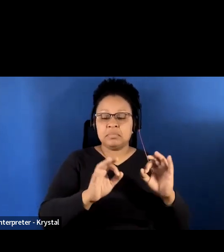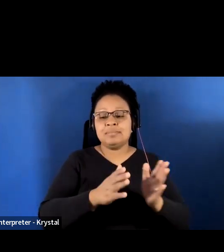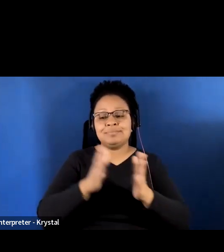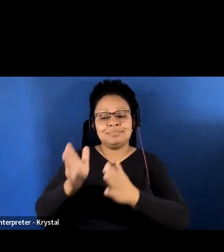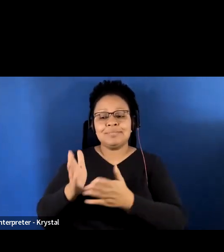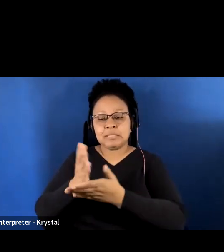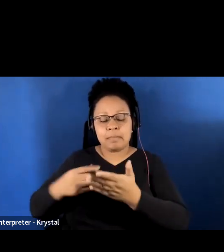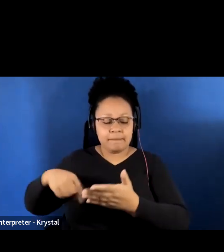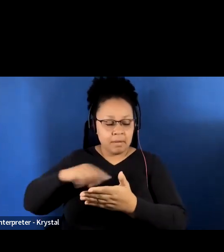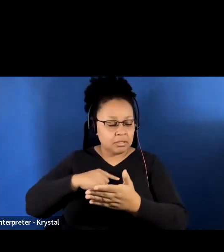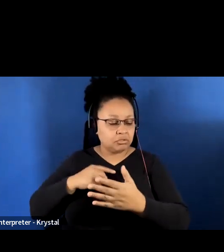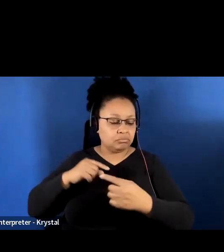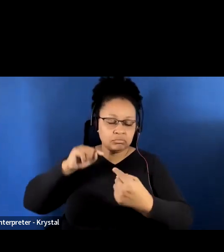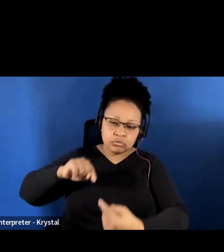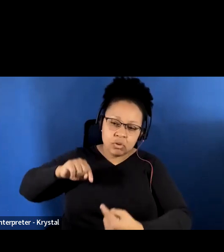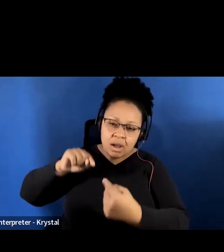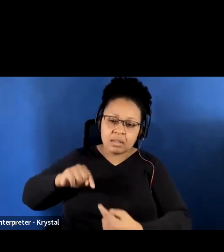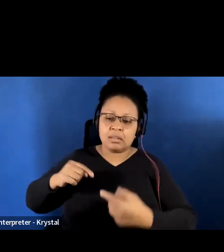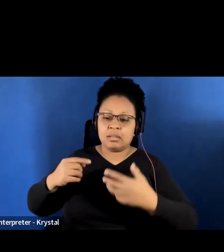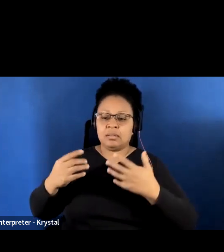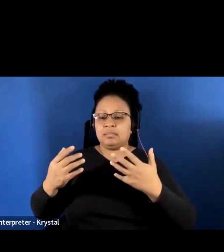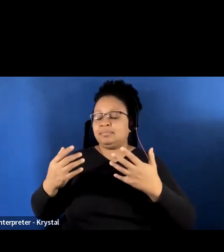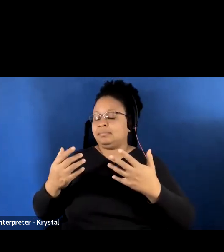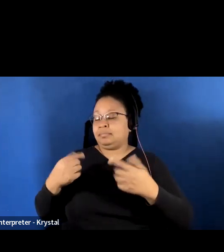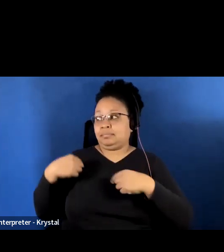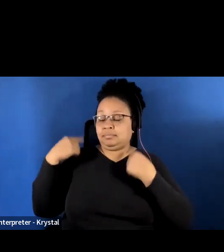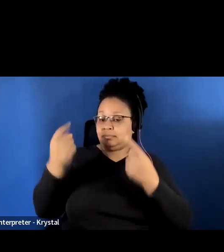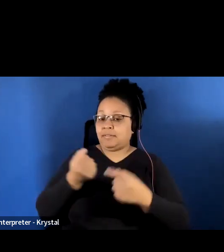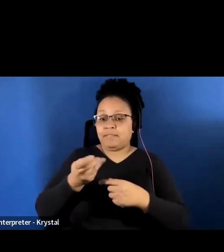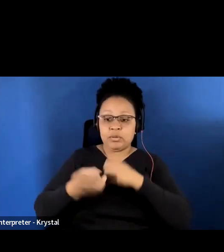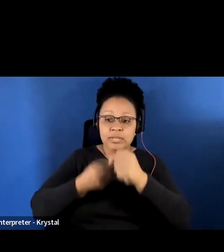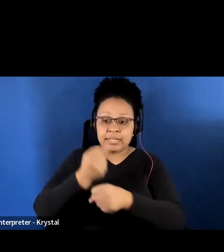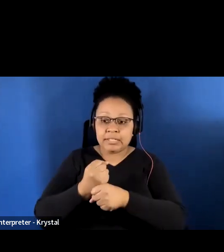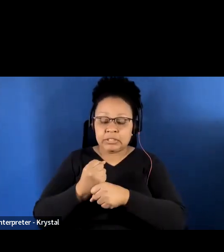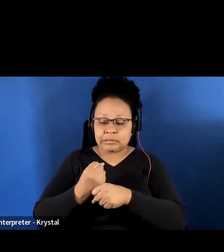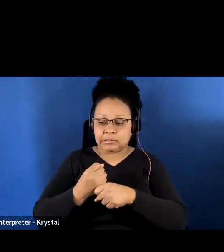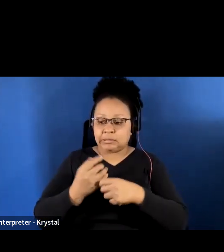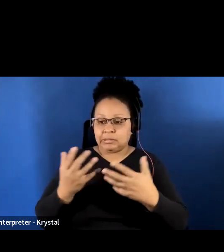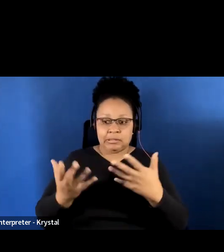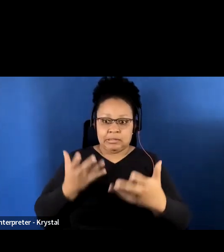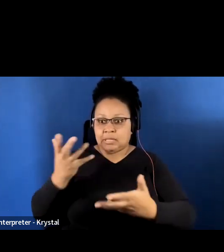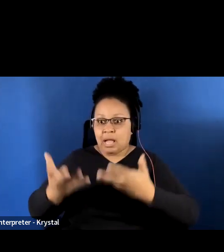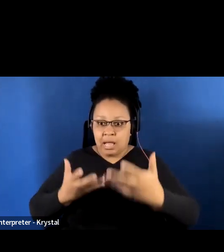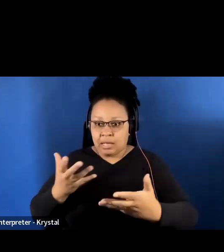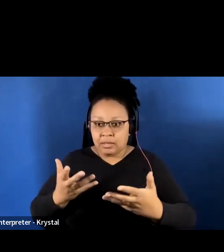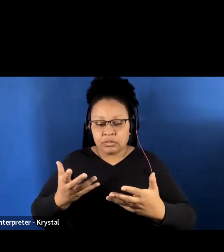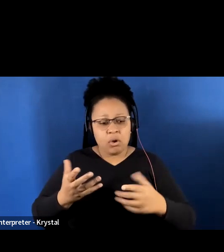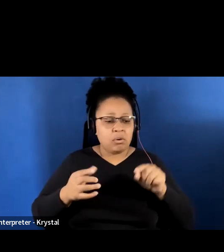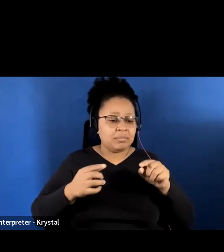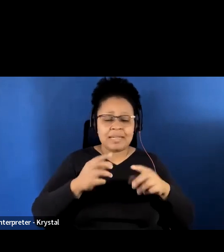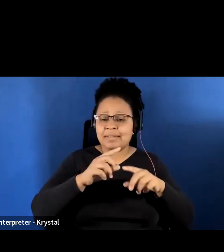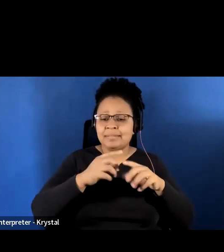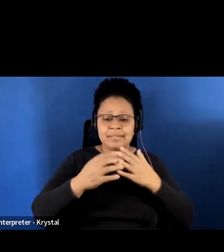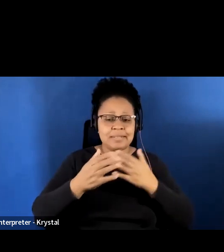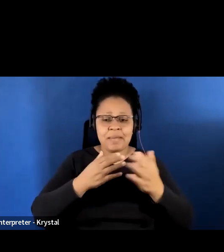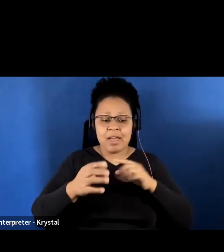sort through everything that's happened over the last couple of years. So whichever side of the coin you're on, there's a lot of emotion to